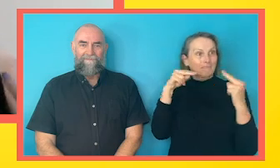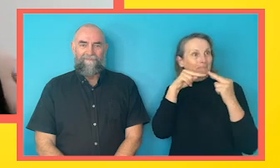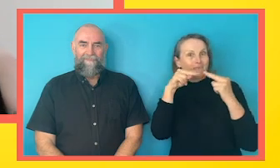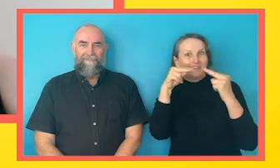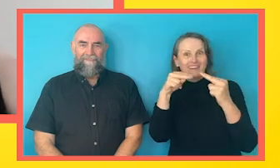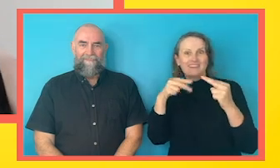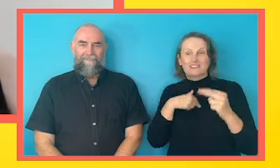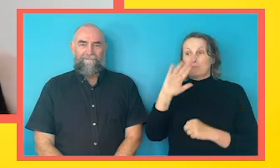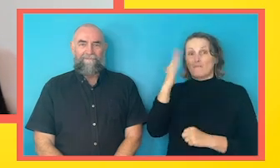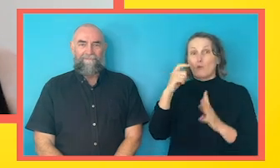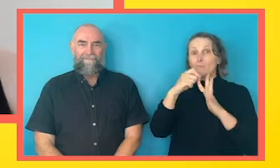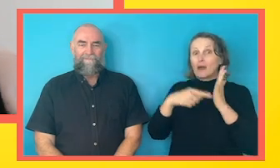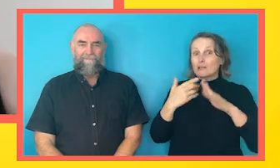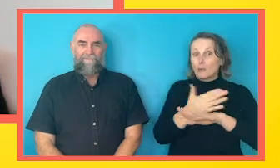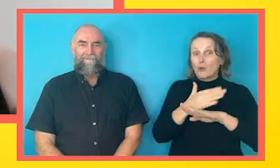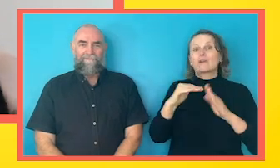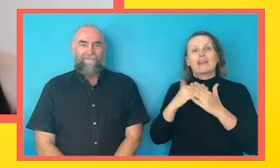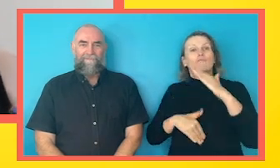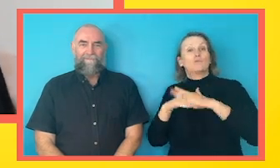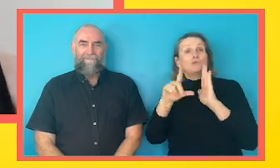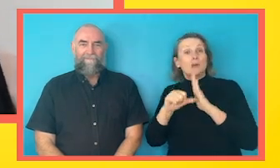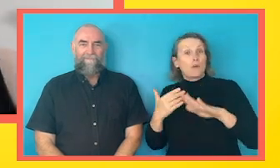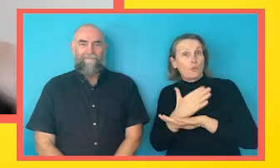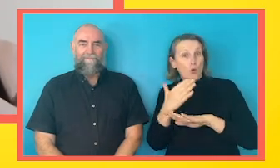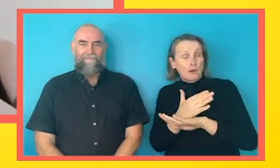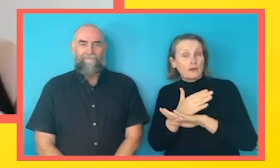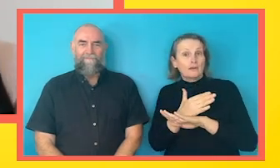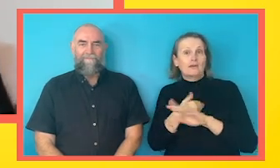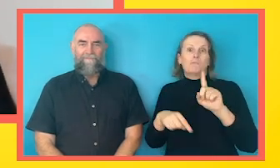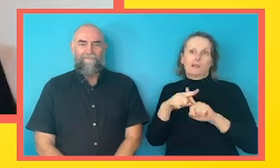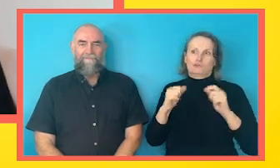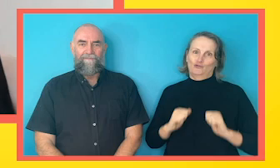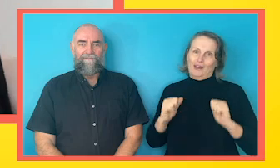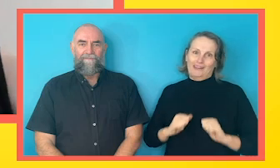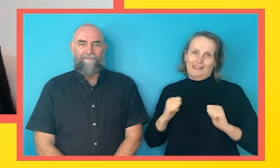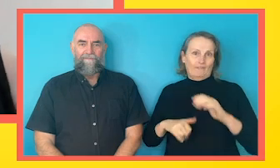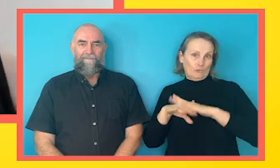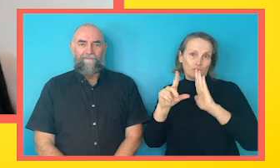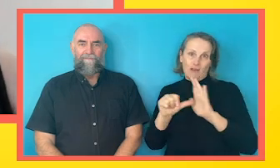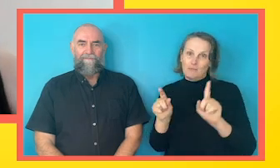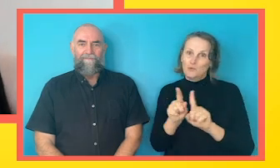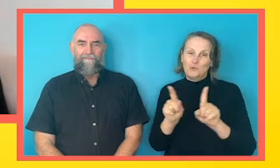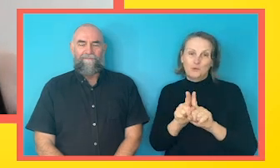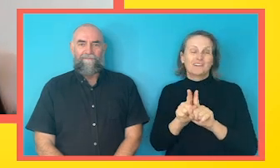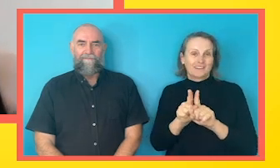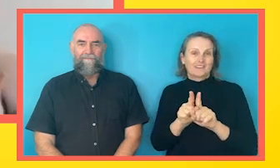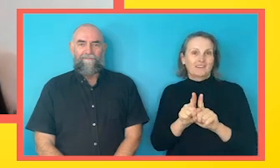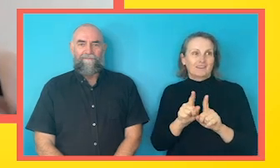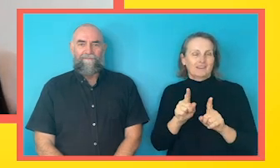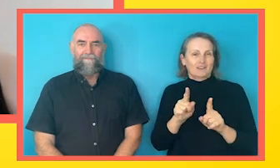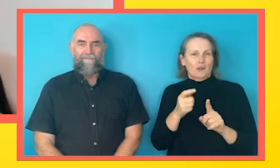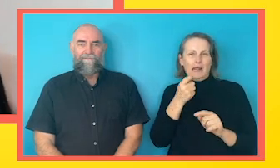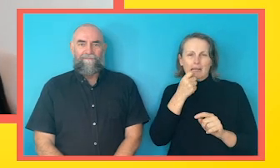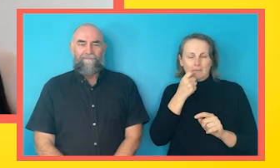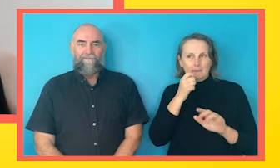just moving from part-time to full-time work as well. And then on top of that, still training full-time. It's been a bit of